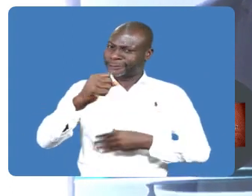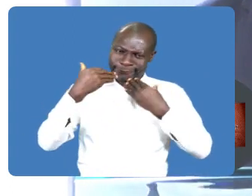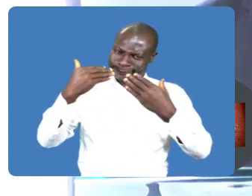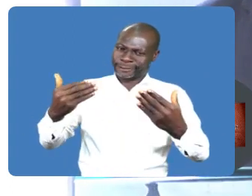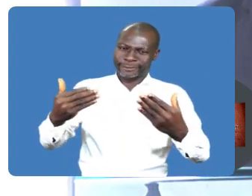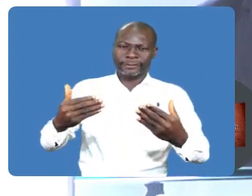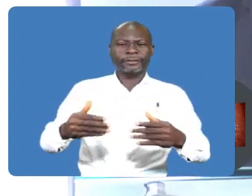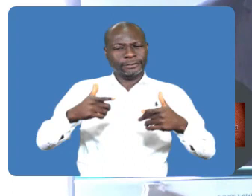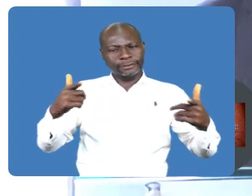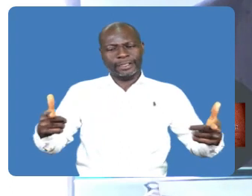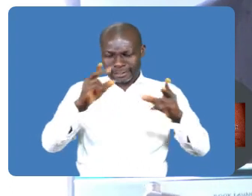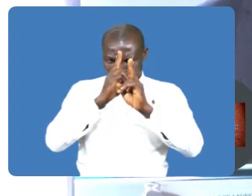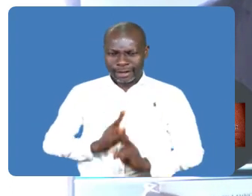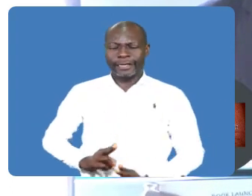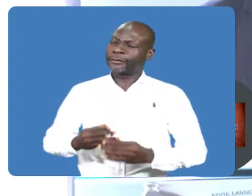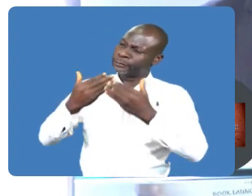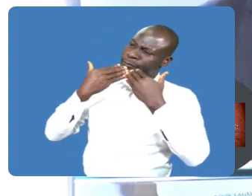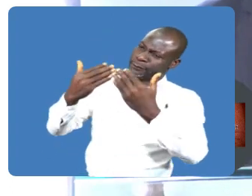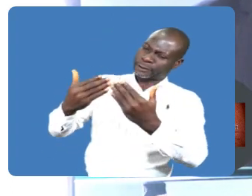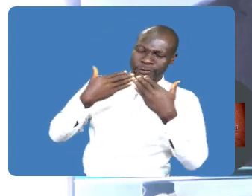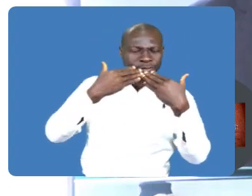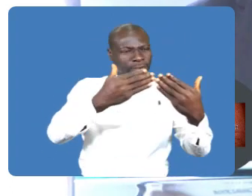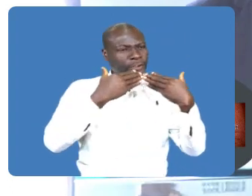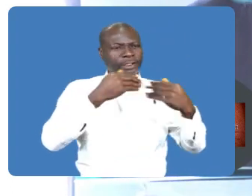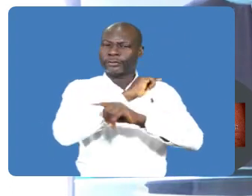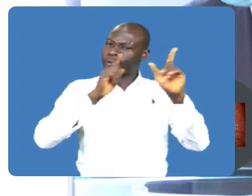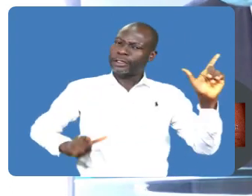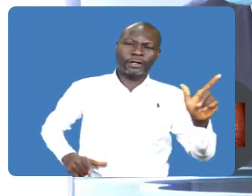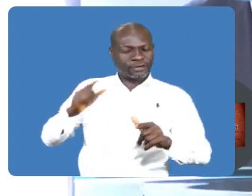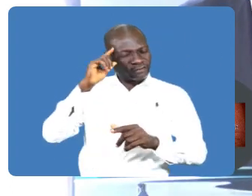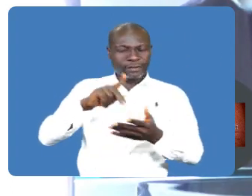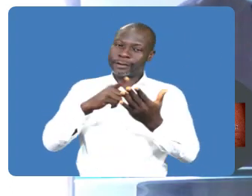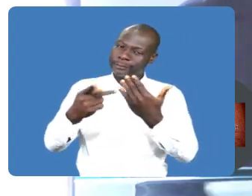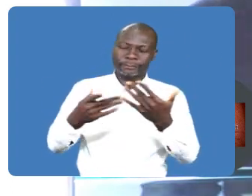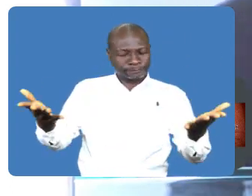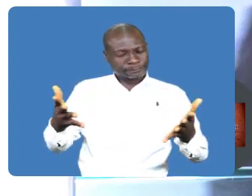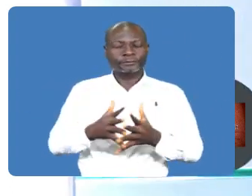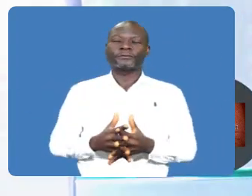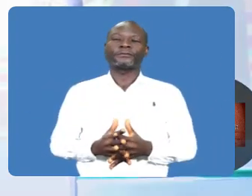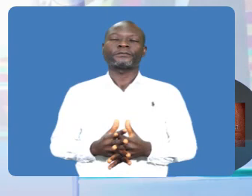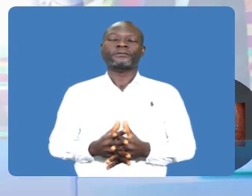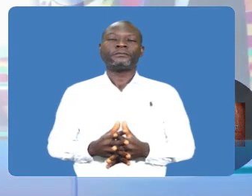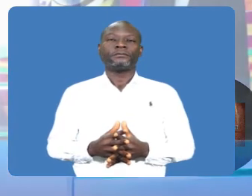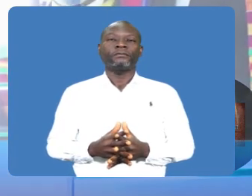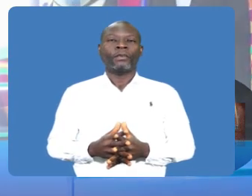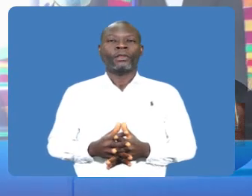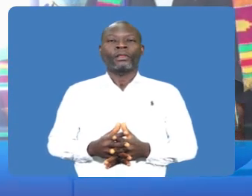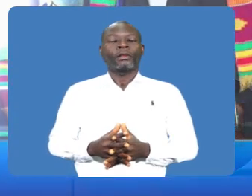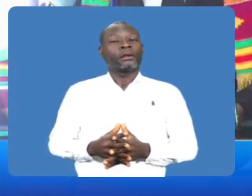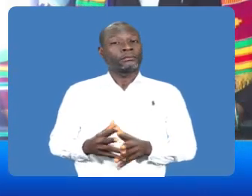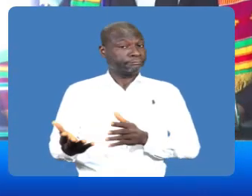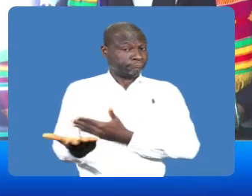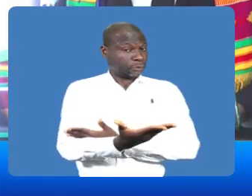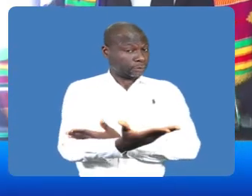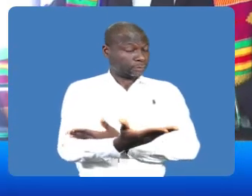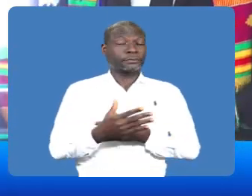bestowed on me. It's a great honor for me. And I thank you, and I thank the Lord for it. Thank you very much. Good